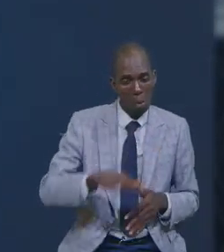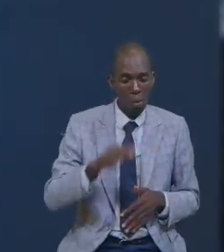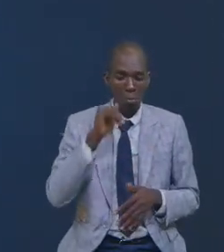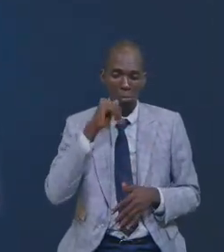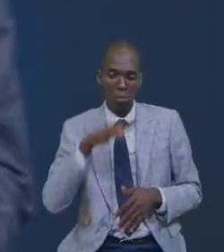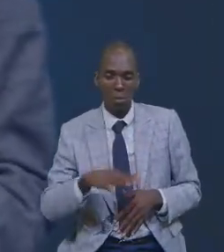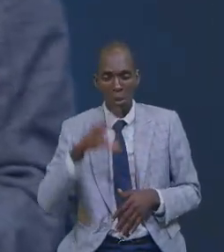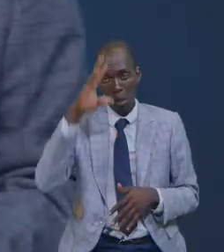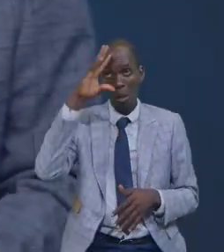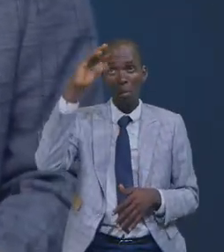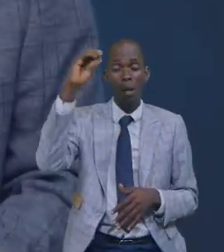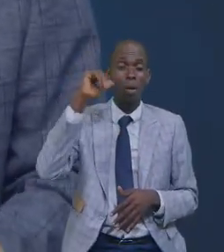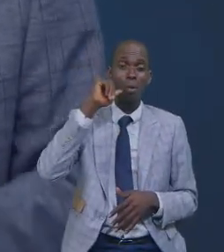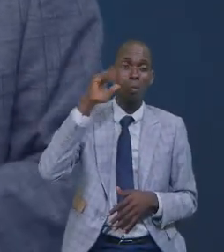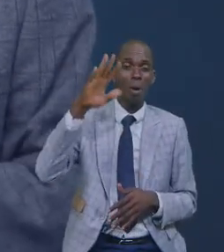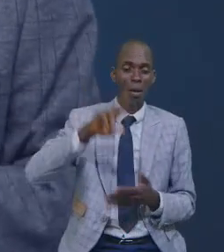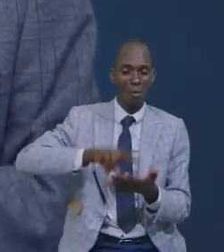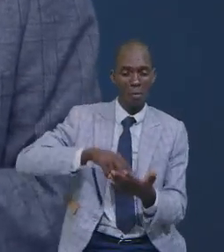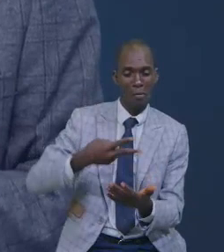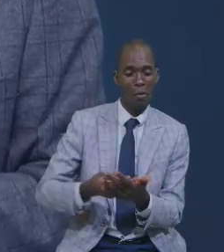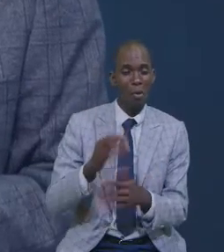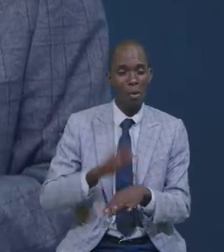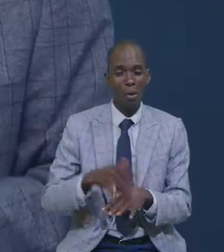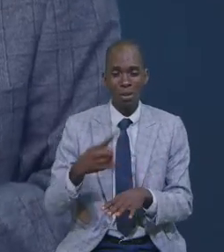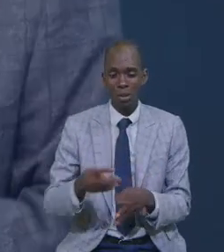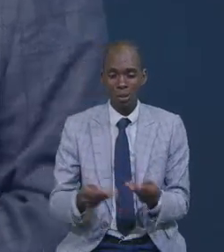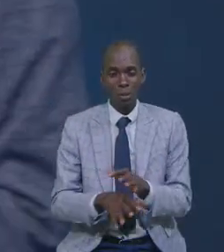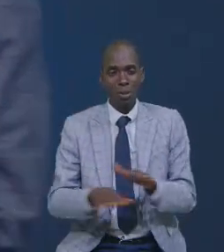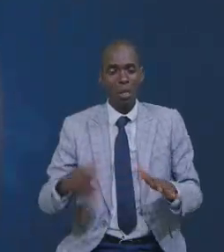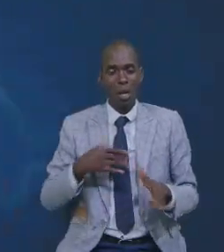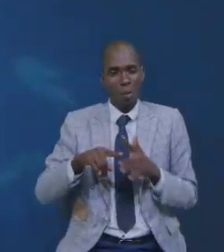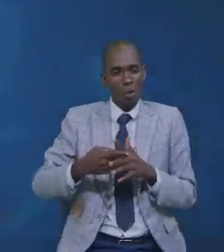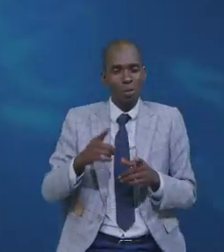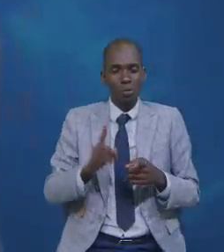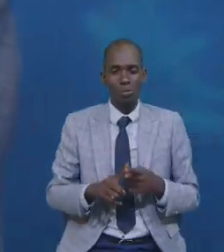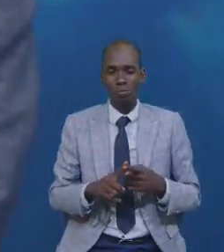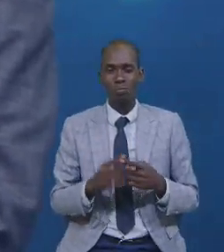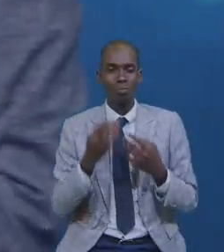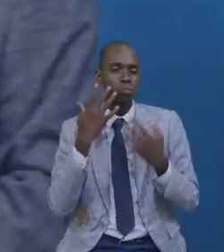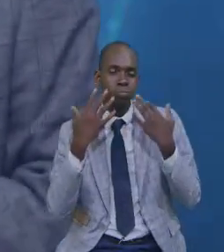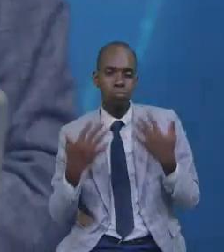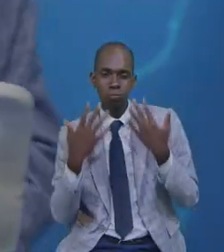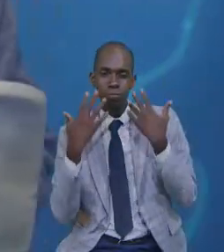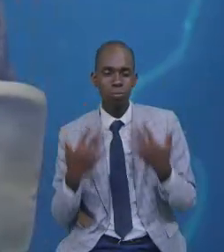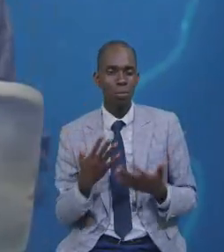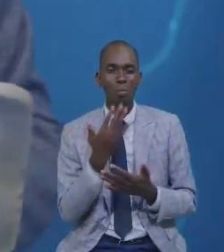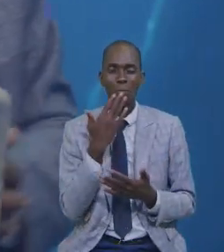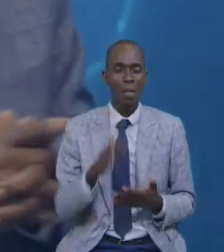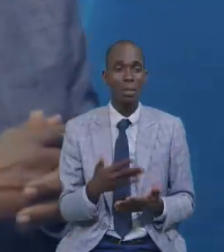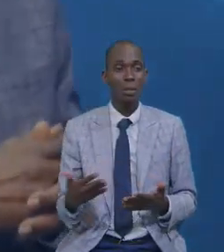woman falling on the ground and wallowed foaming. Verse 21. In verse